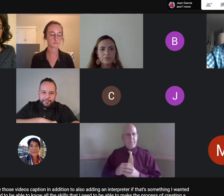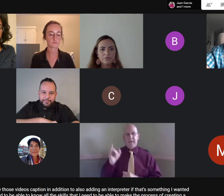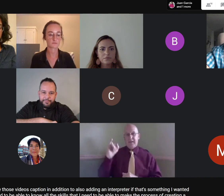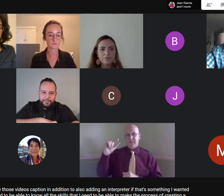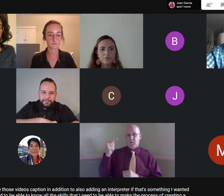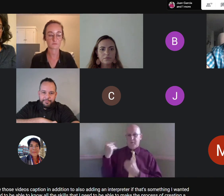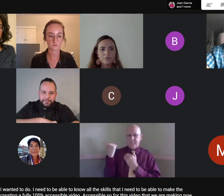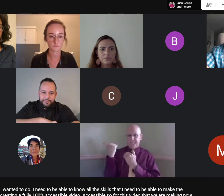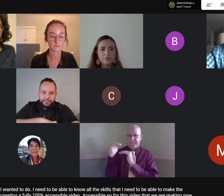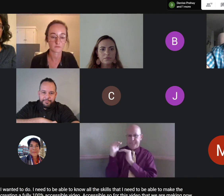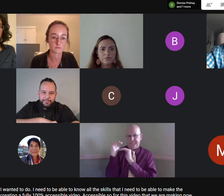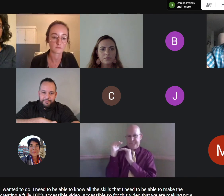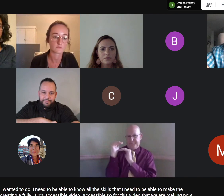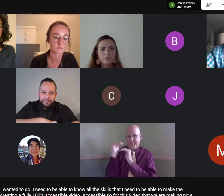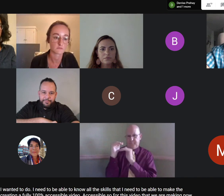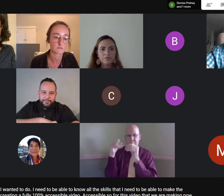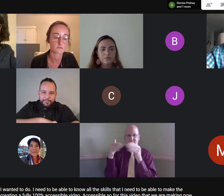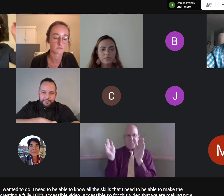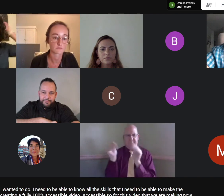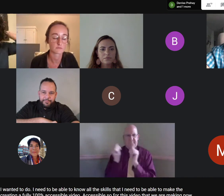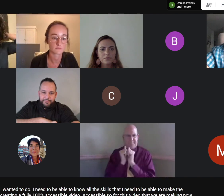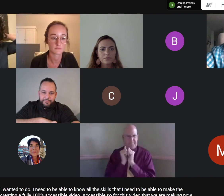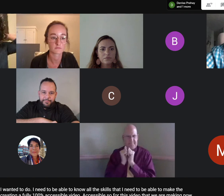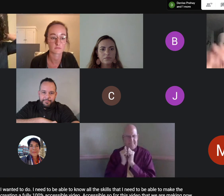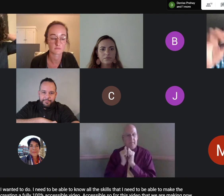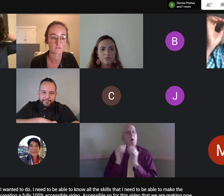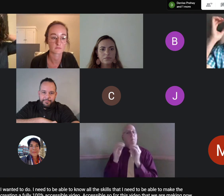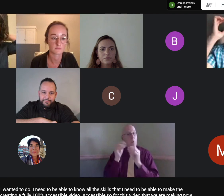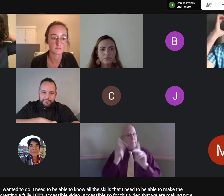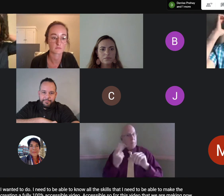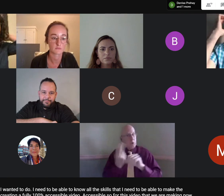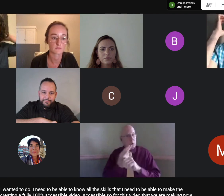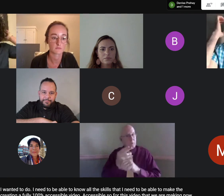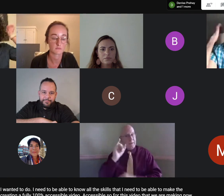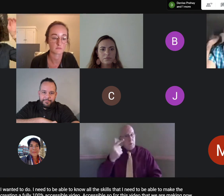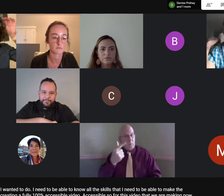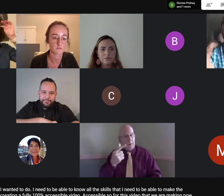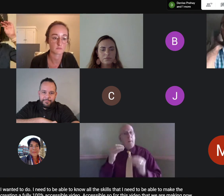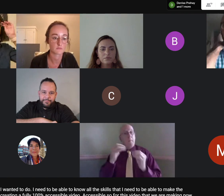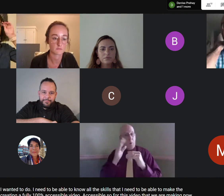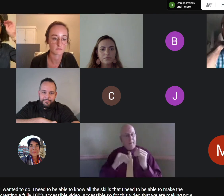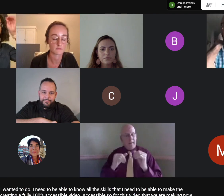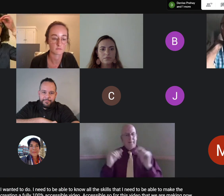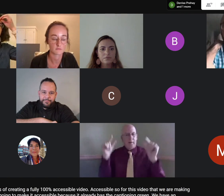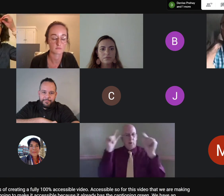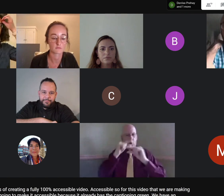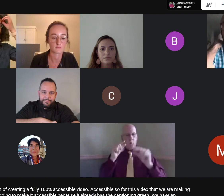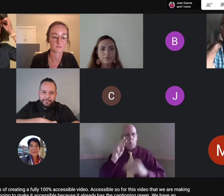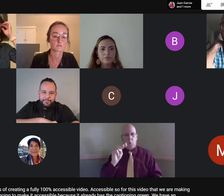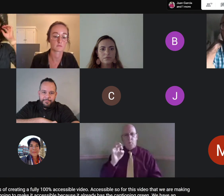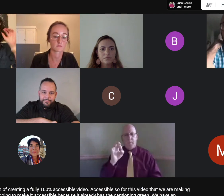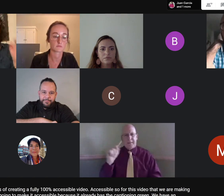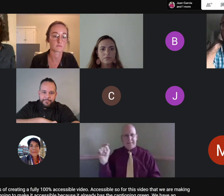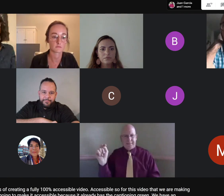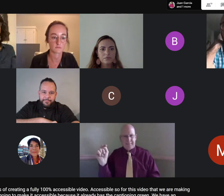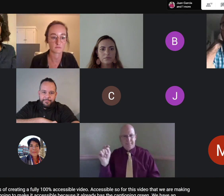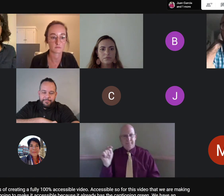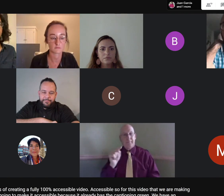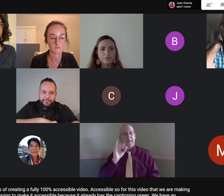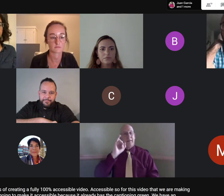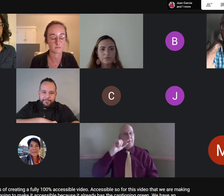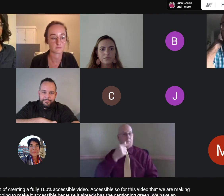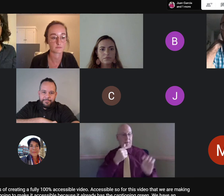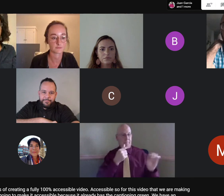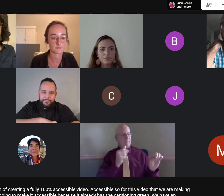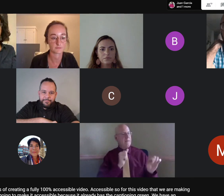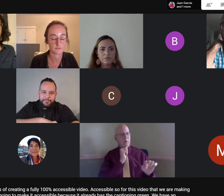Instagram are difficult, yet more people are using Instagram every day than they are Google Meet. And Instagram has not